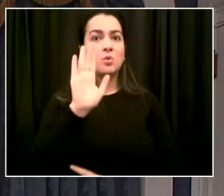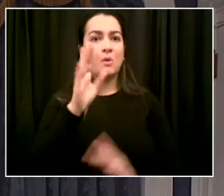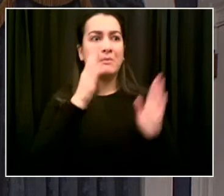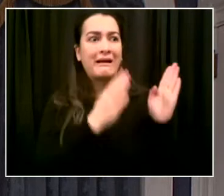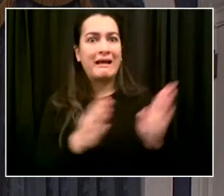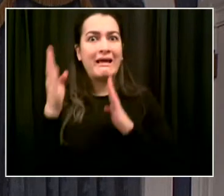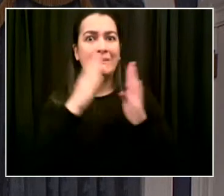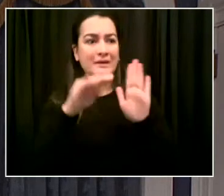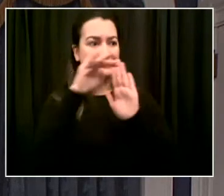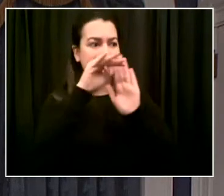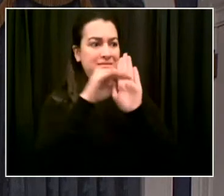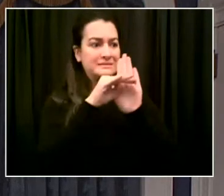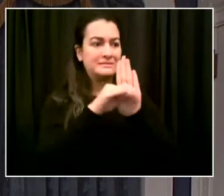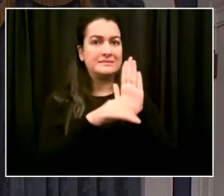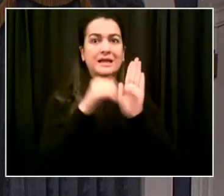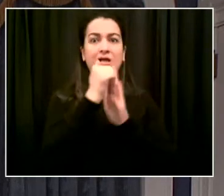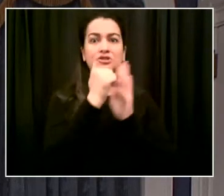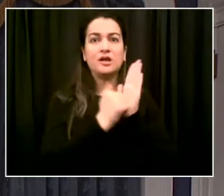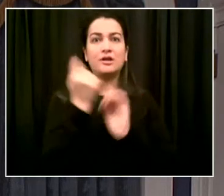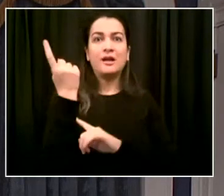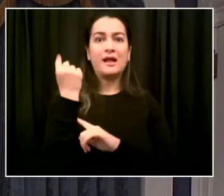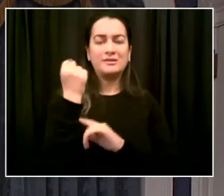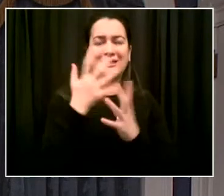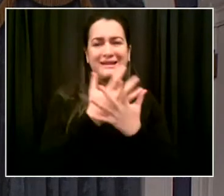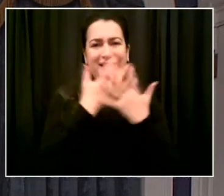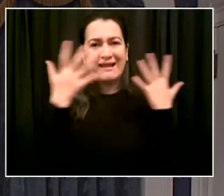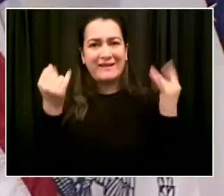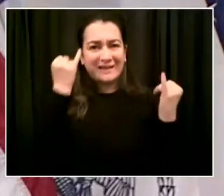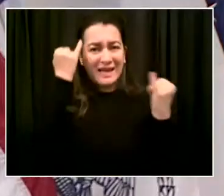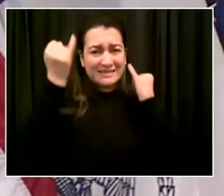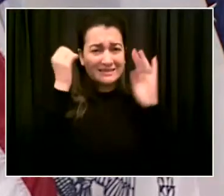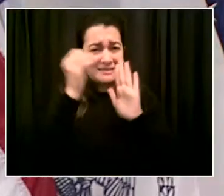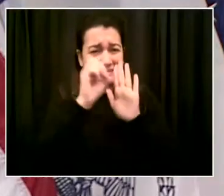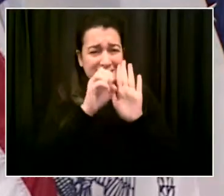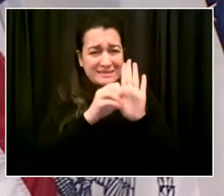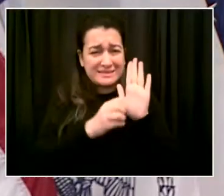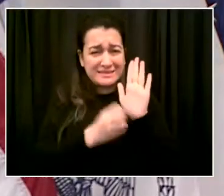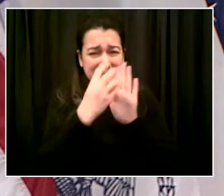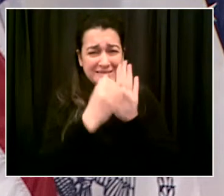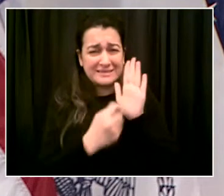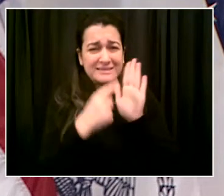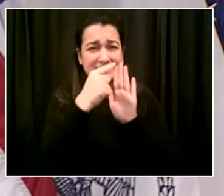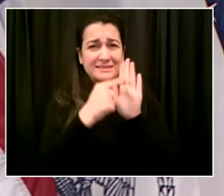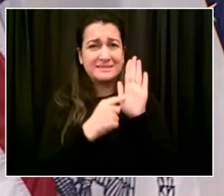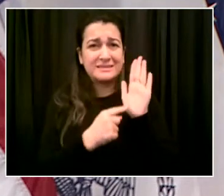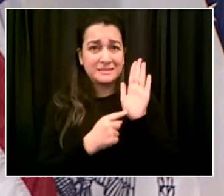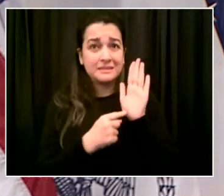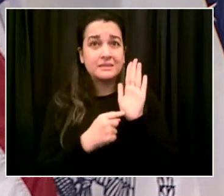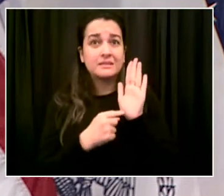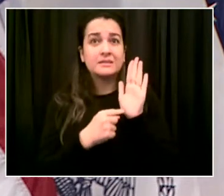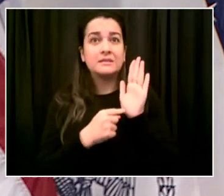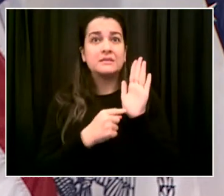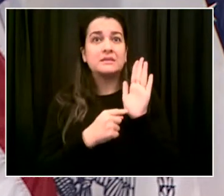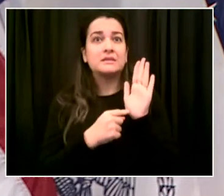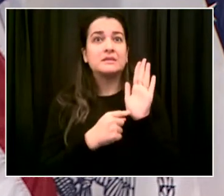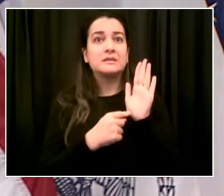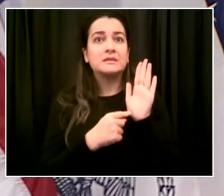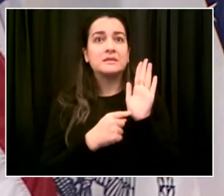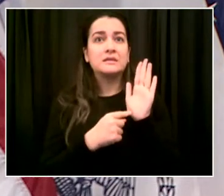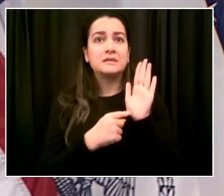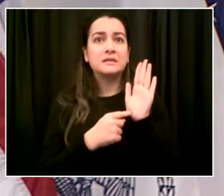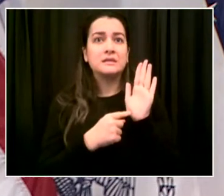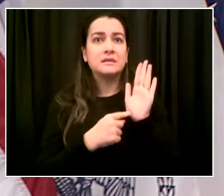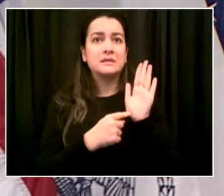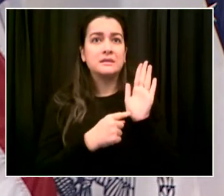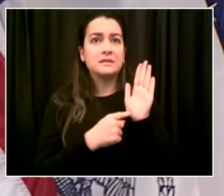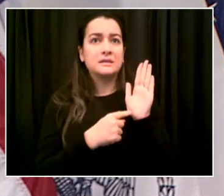professional to run the transportation department? Yeah, Dana, look, very fair question. I want to give you a very strong, clear answer because